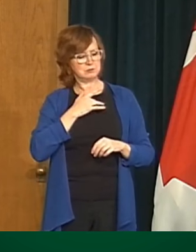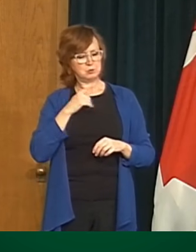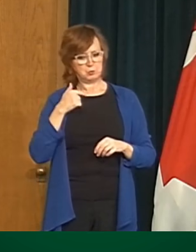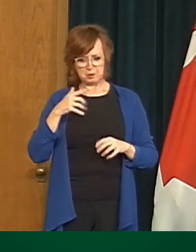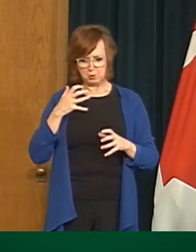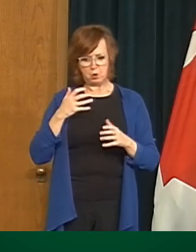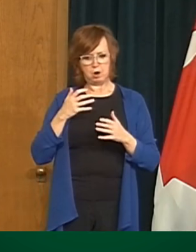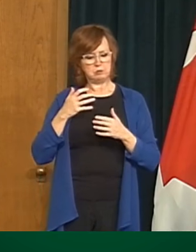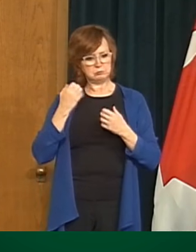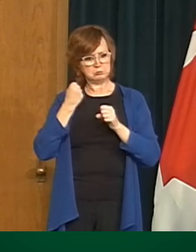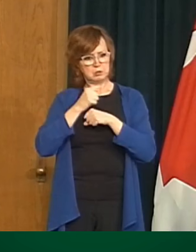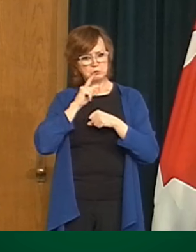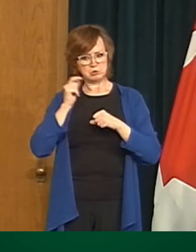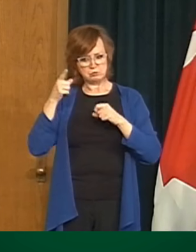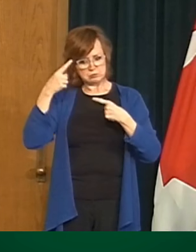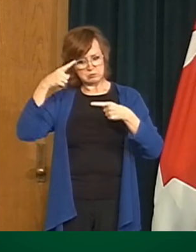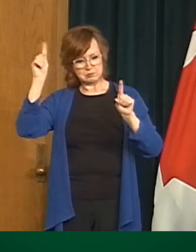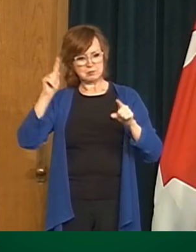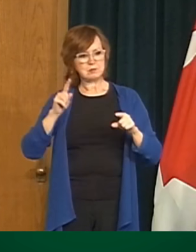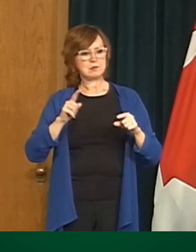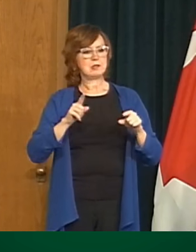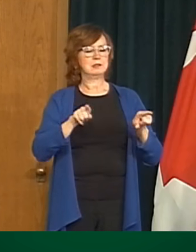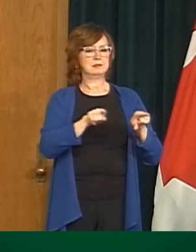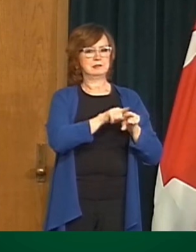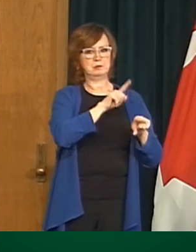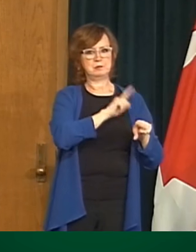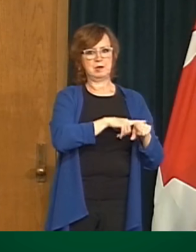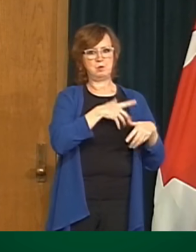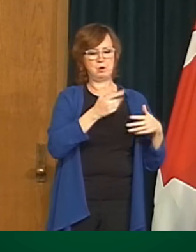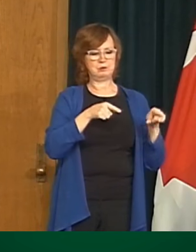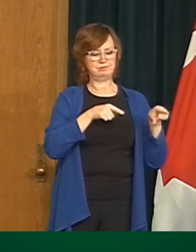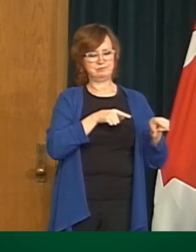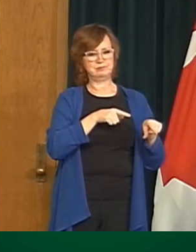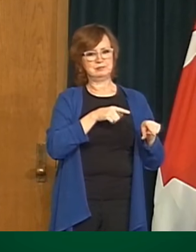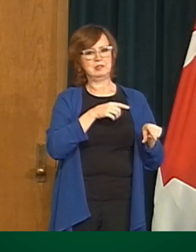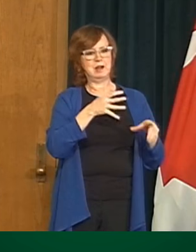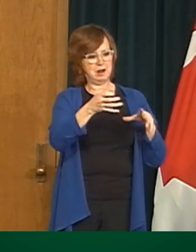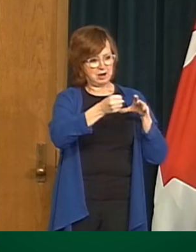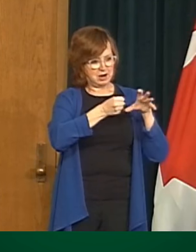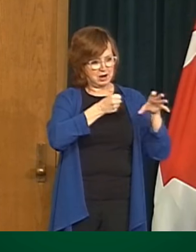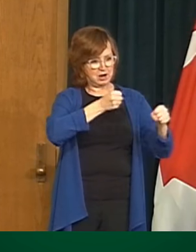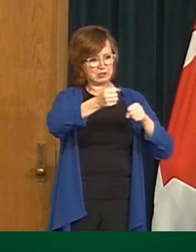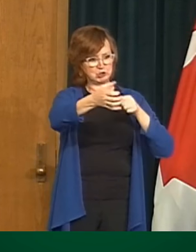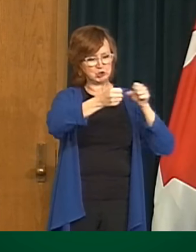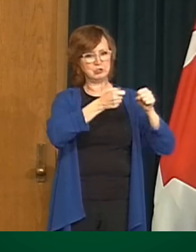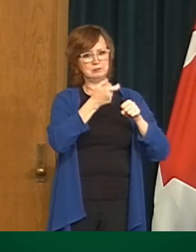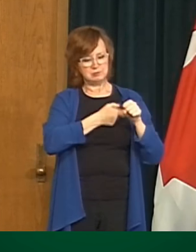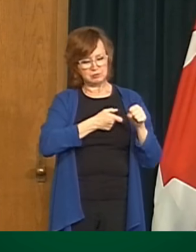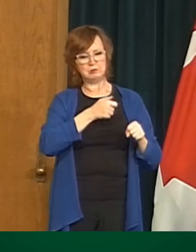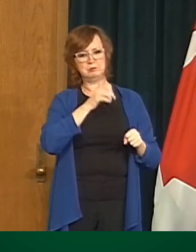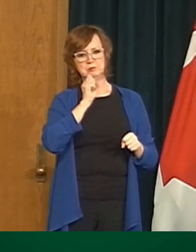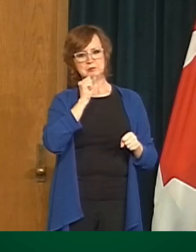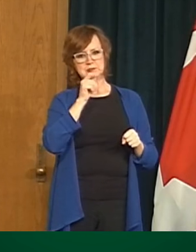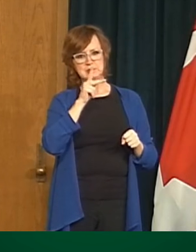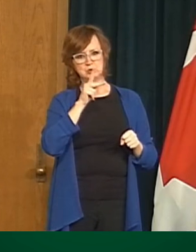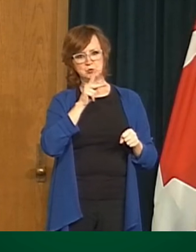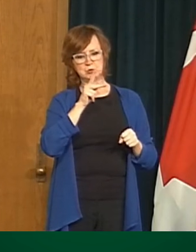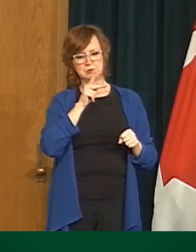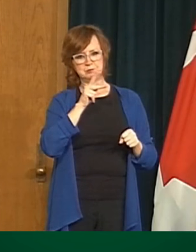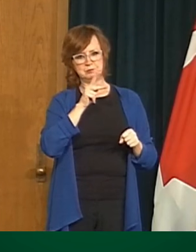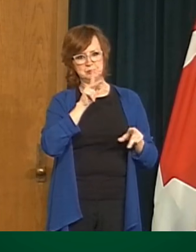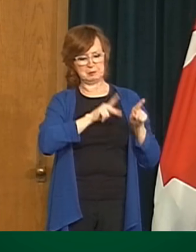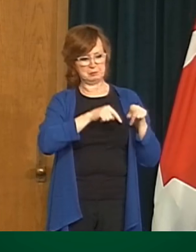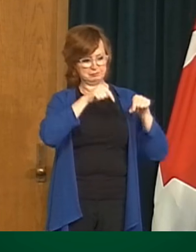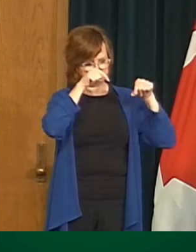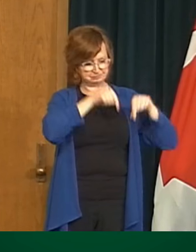we are putting as many Saskatchewan people to work as possible. And so this conversation around putting people to